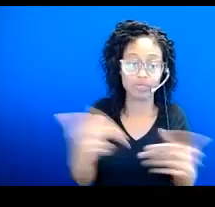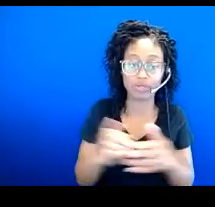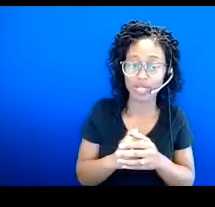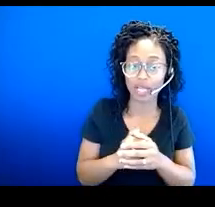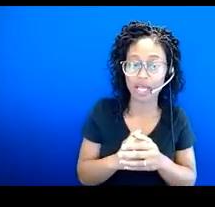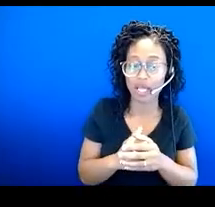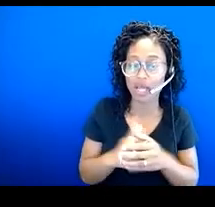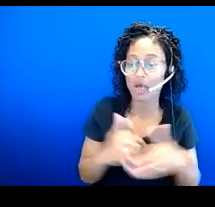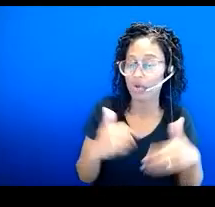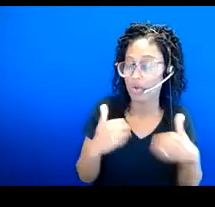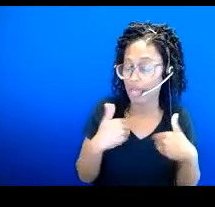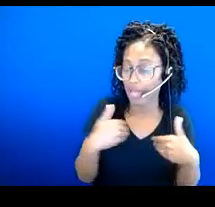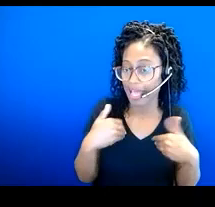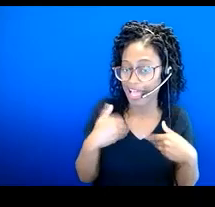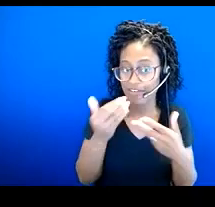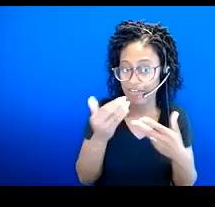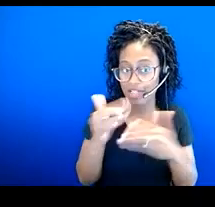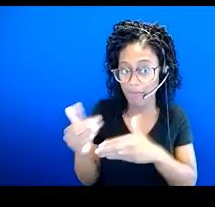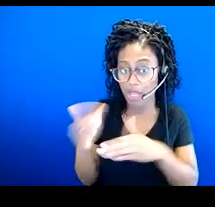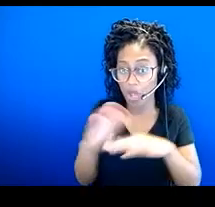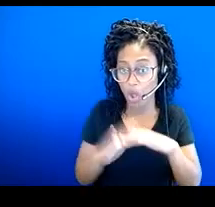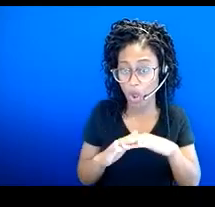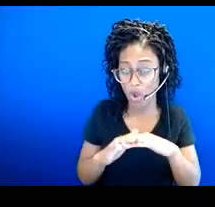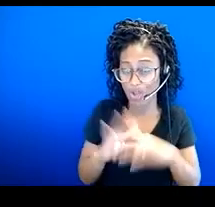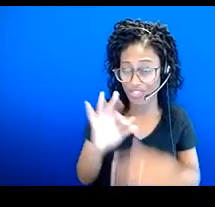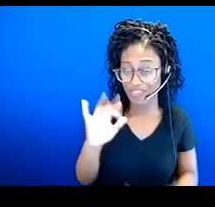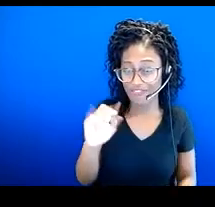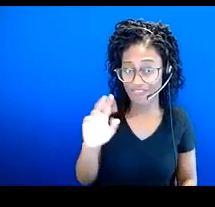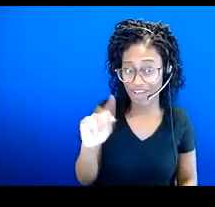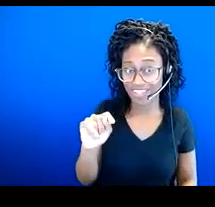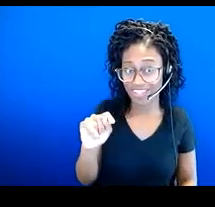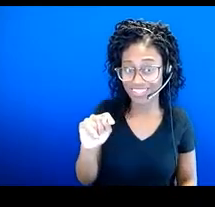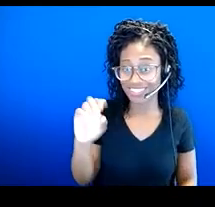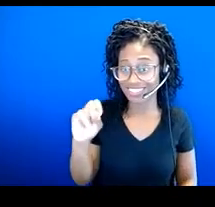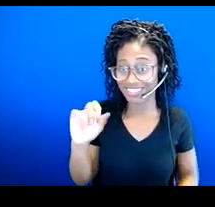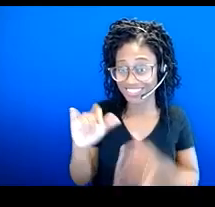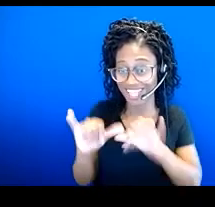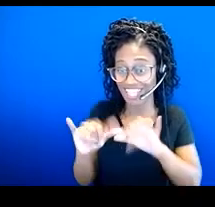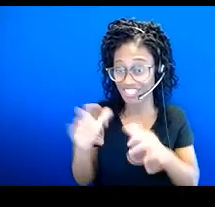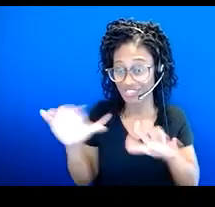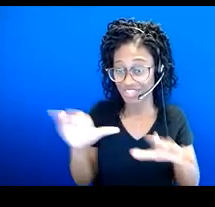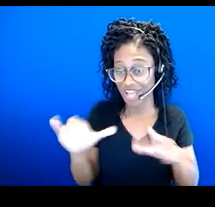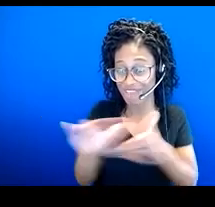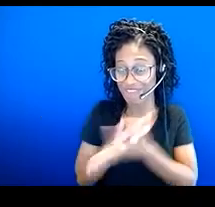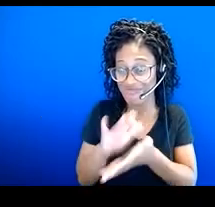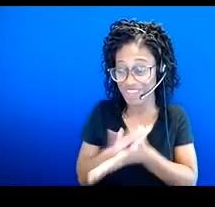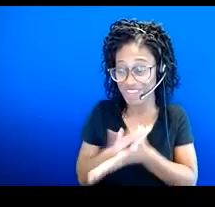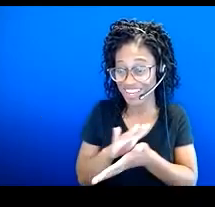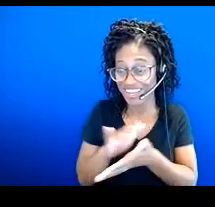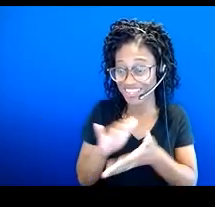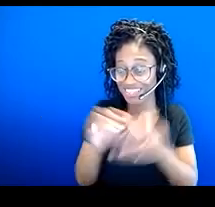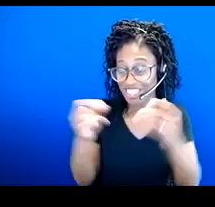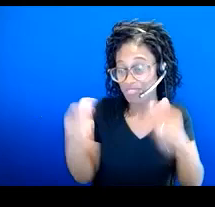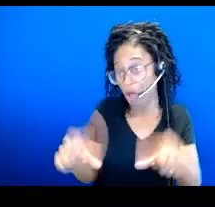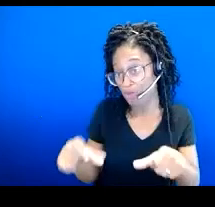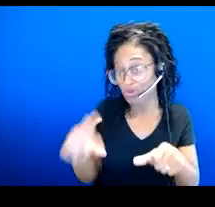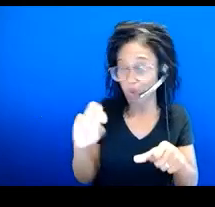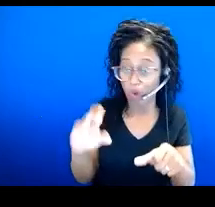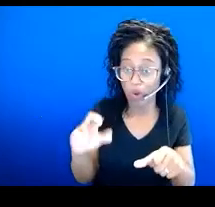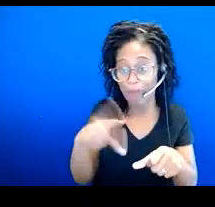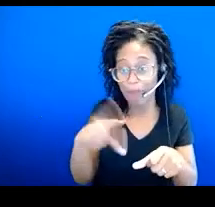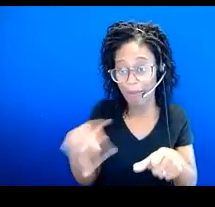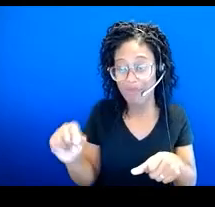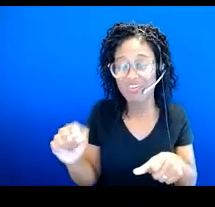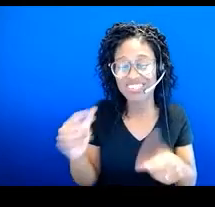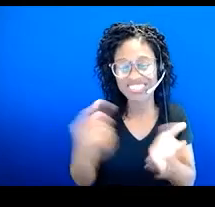size. I'm sure many of you who have been doing paper posters or PowerPoints have run across